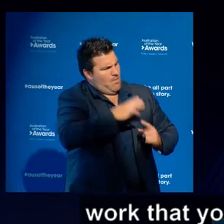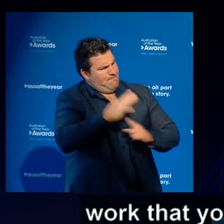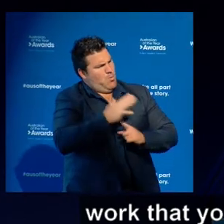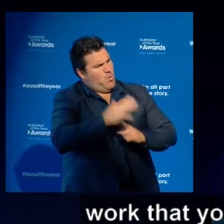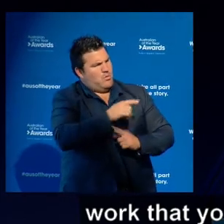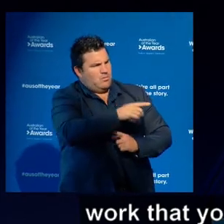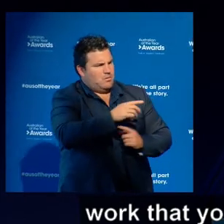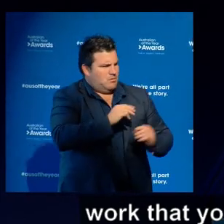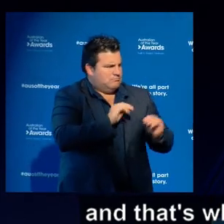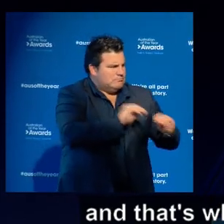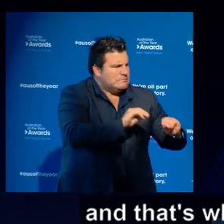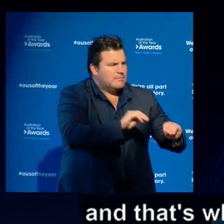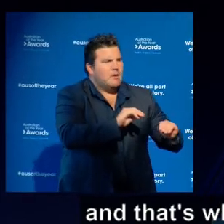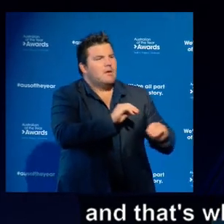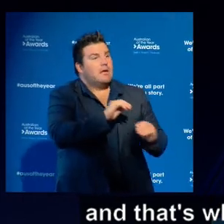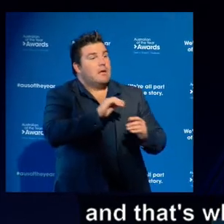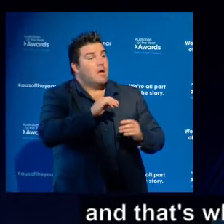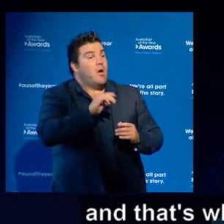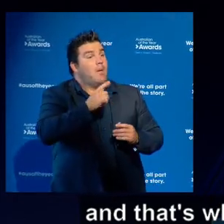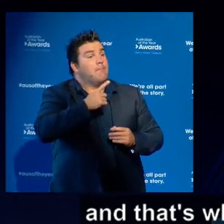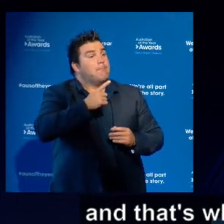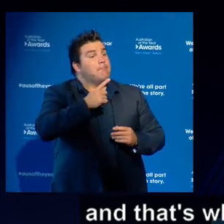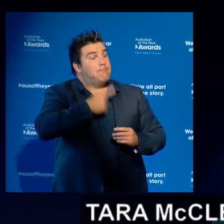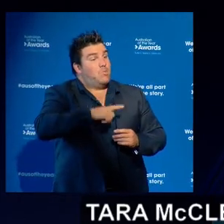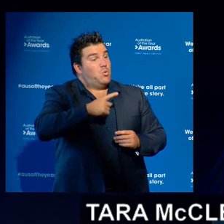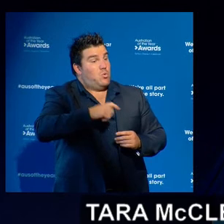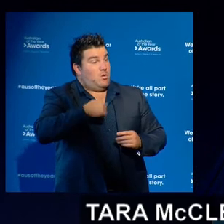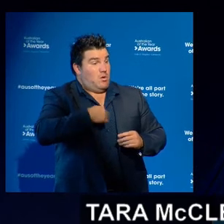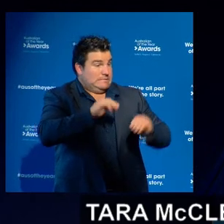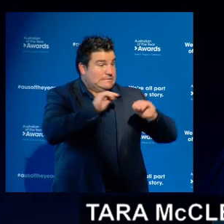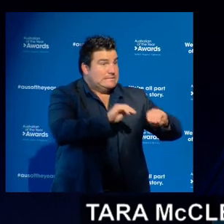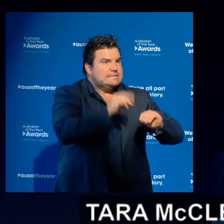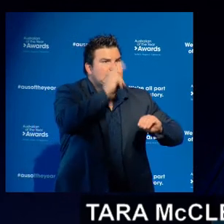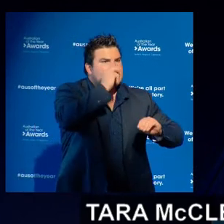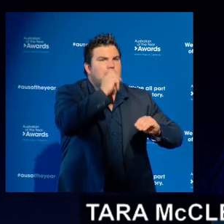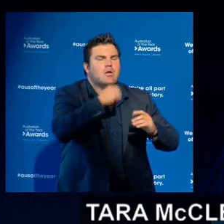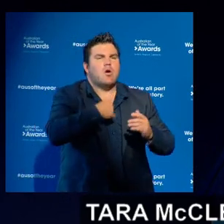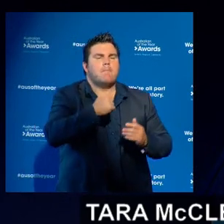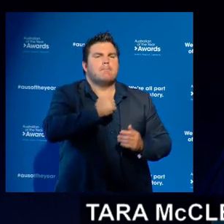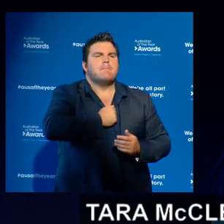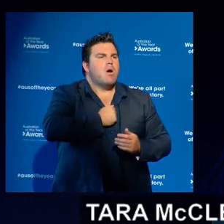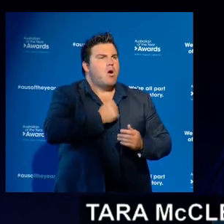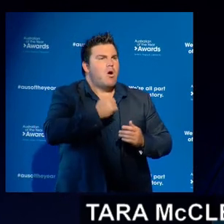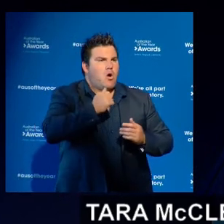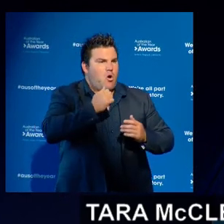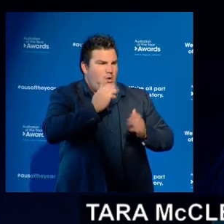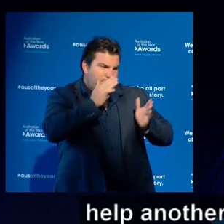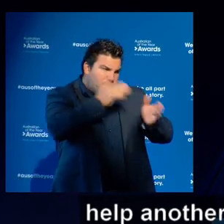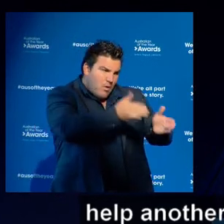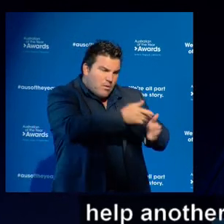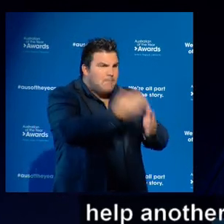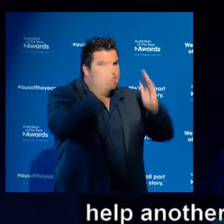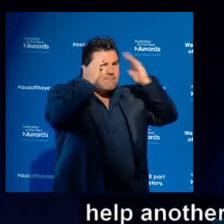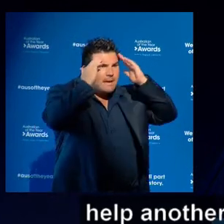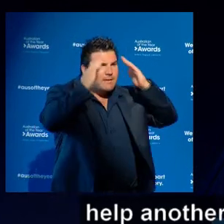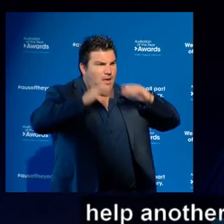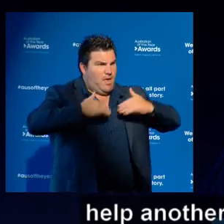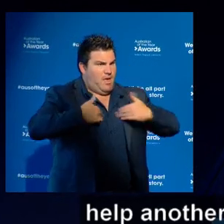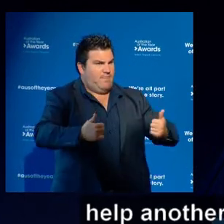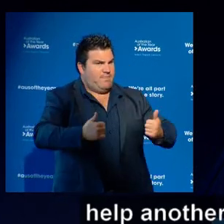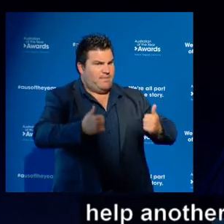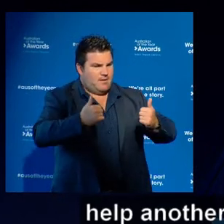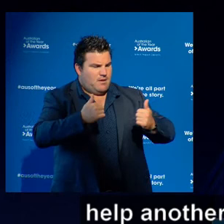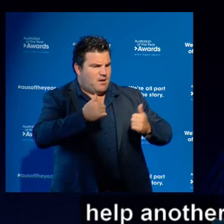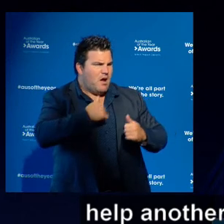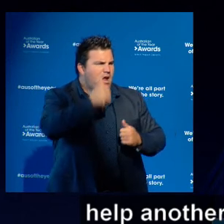because anything that's going to help another young person is so important. I'm particularly passionate about mental health, and it's something that I know